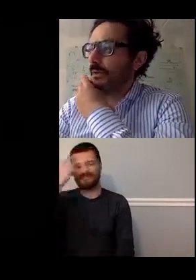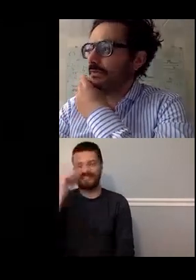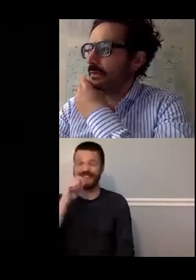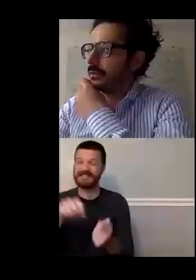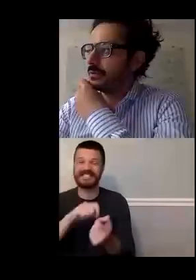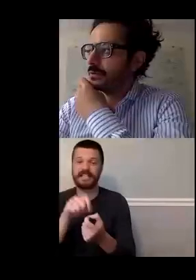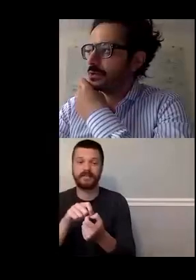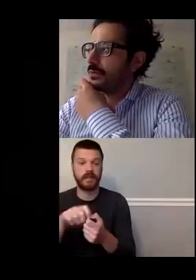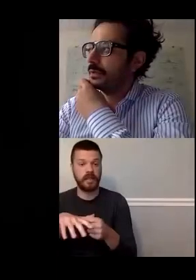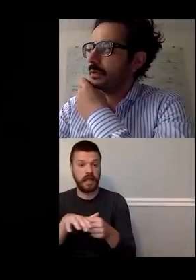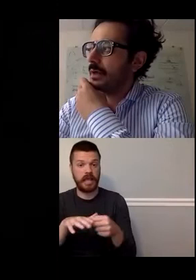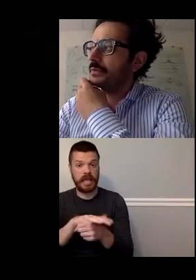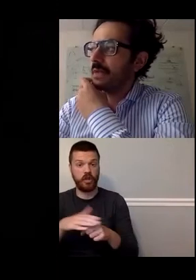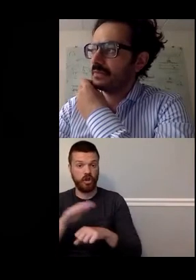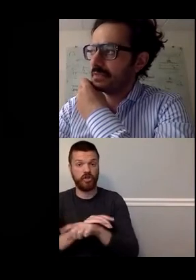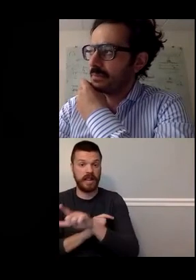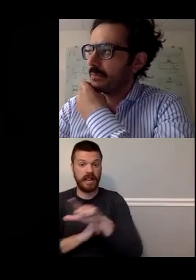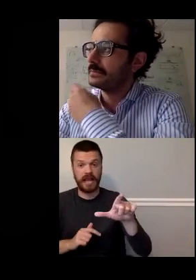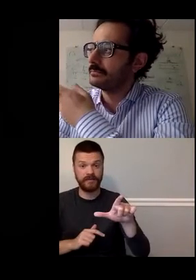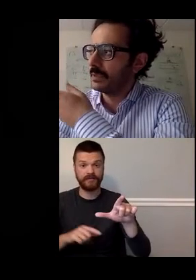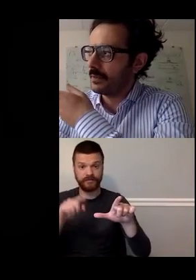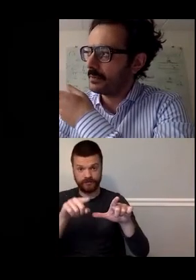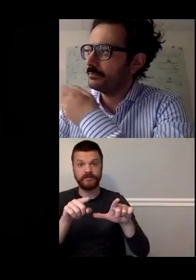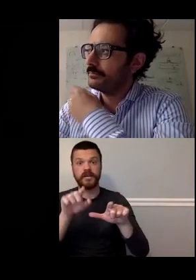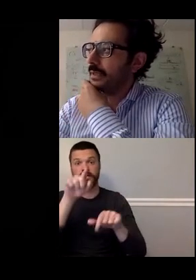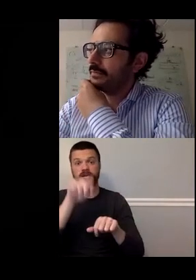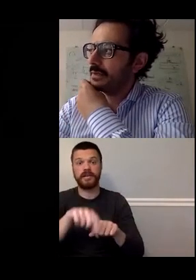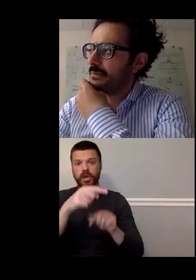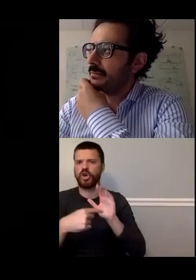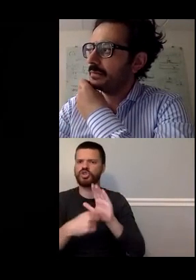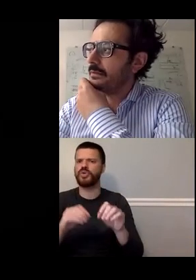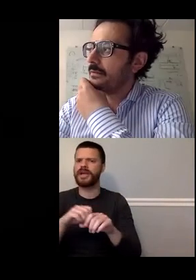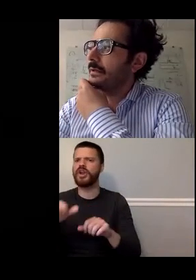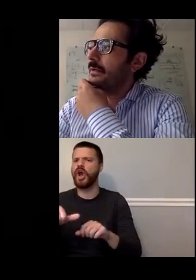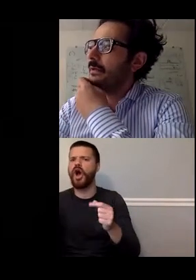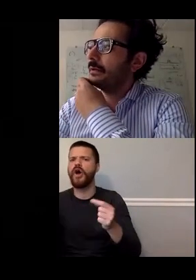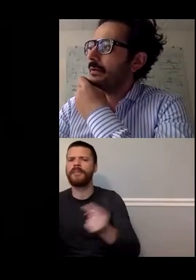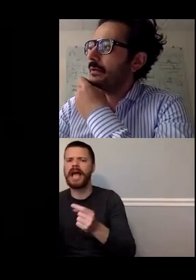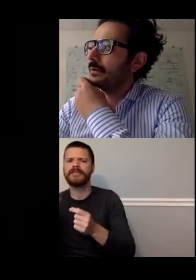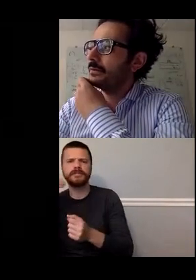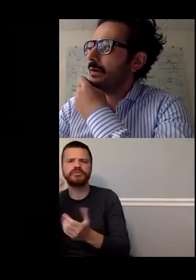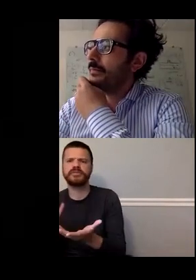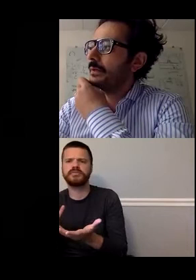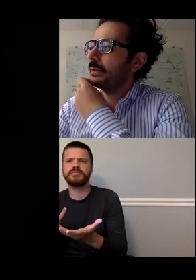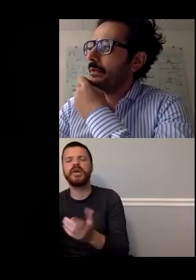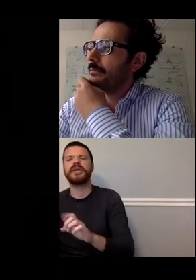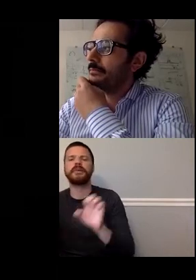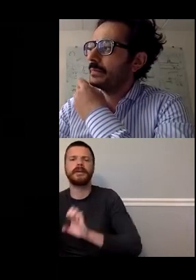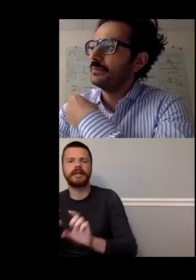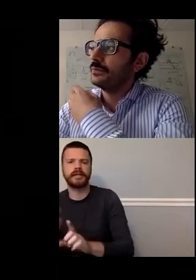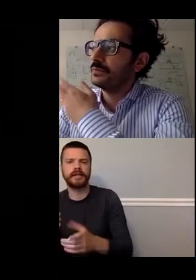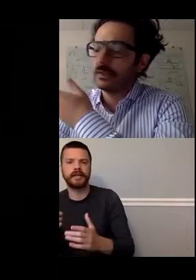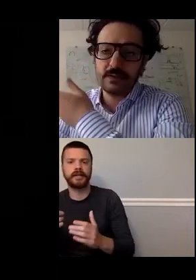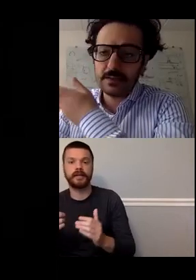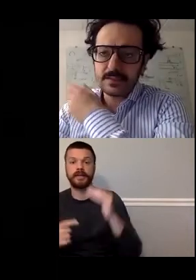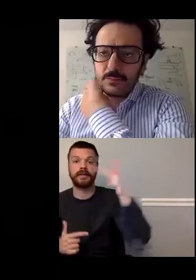on the left are also shown in other types of experiments. Another painful experiment here on top, if